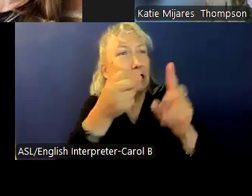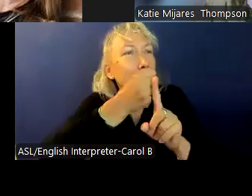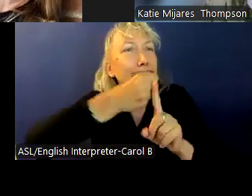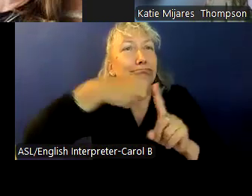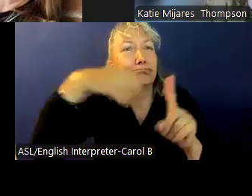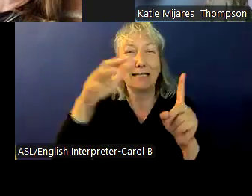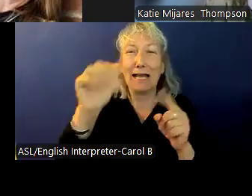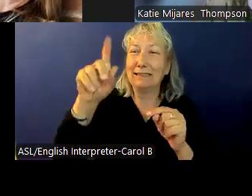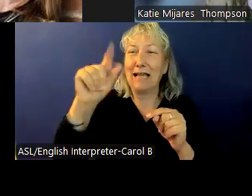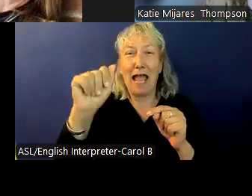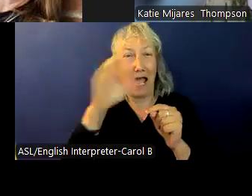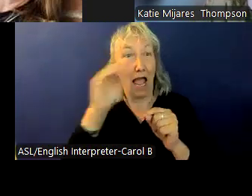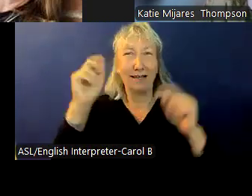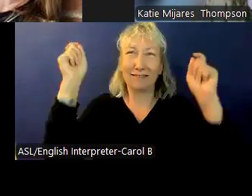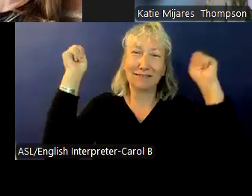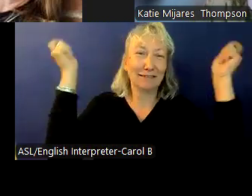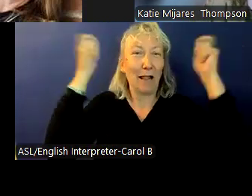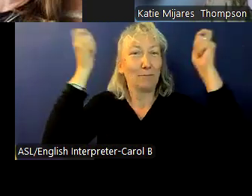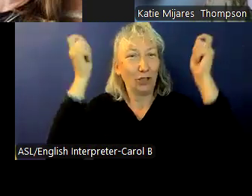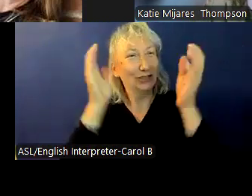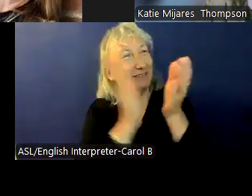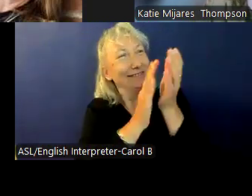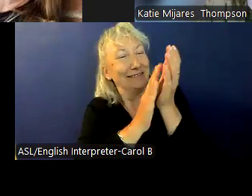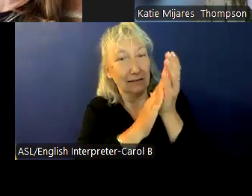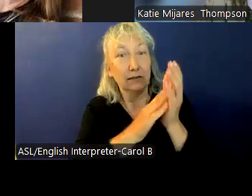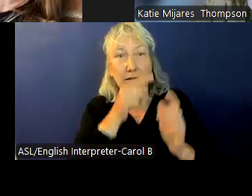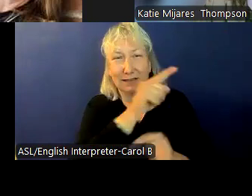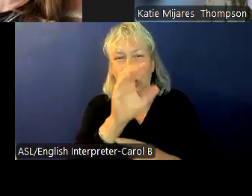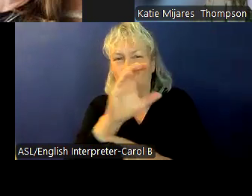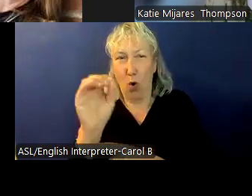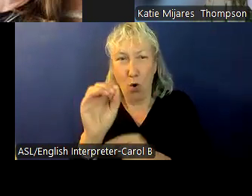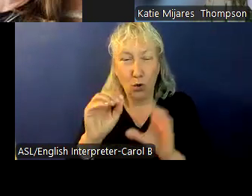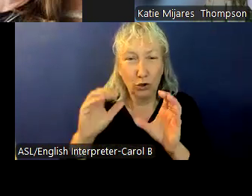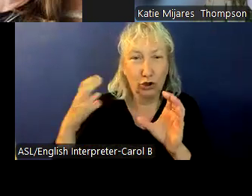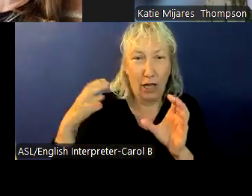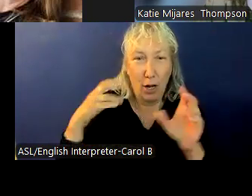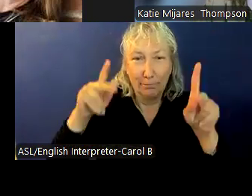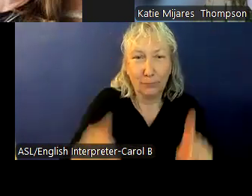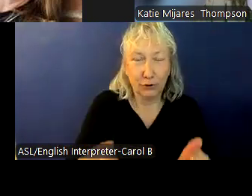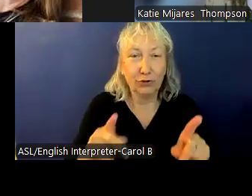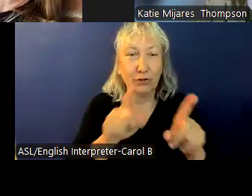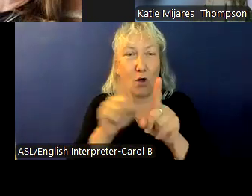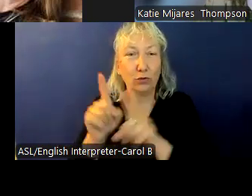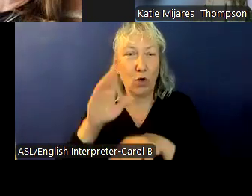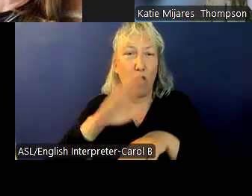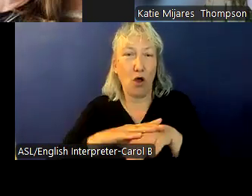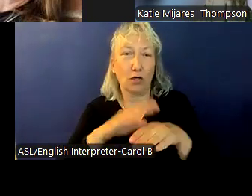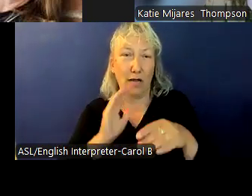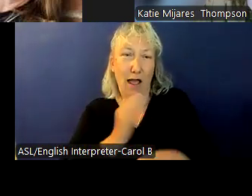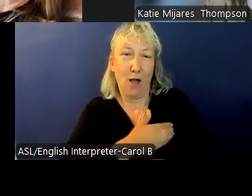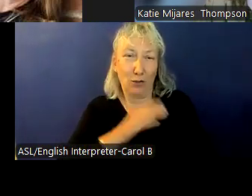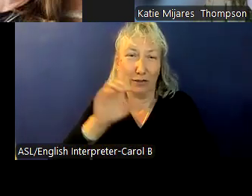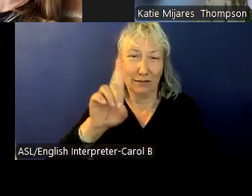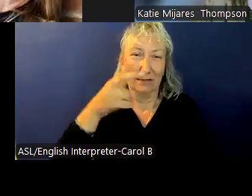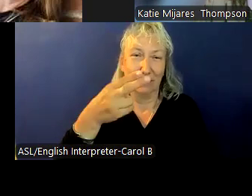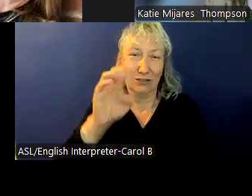and the ADA celebration at the beginning, is the co-chair of the Disability Health and Employment Equity Coalition, and he's a great guy, does